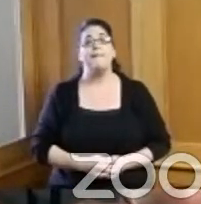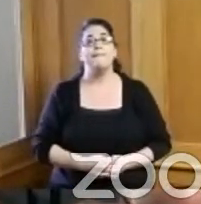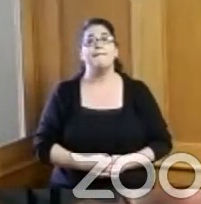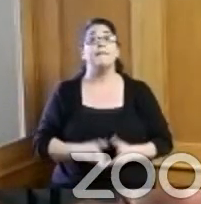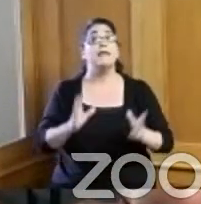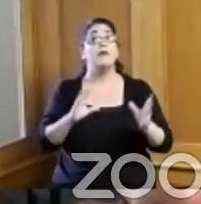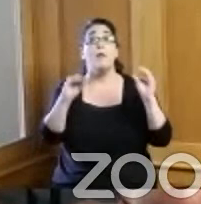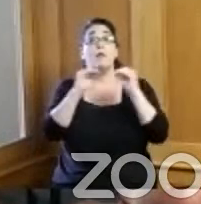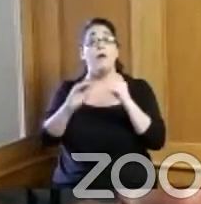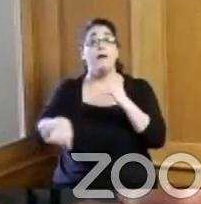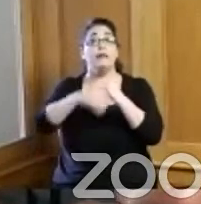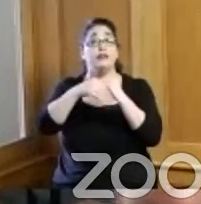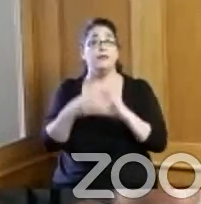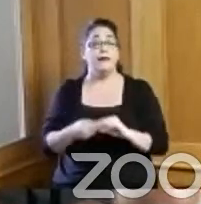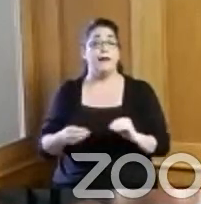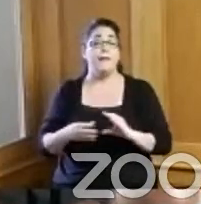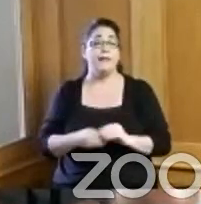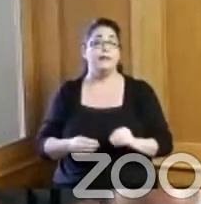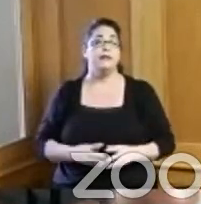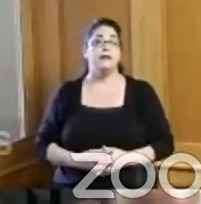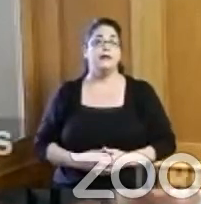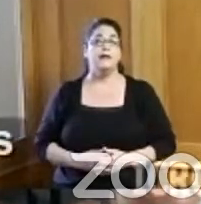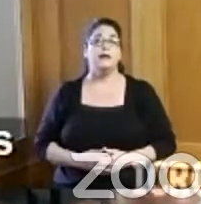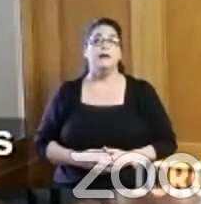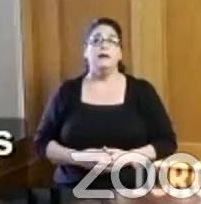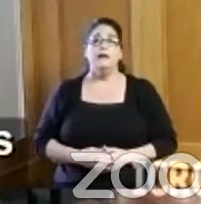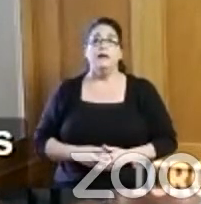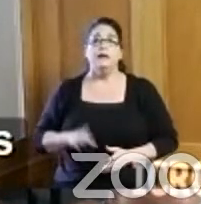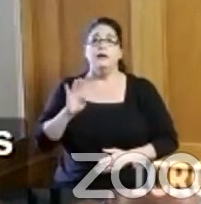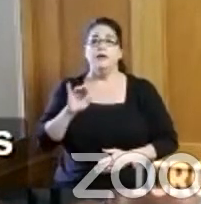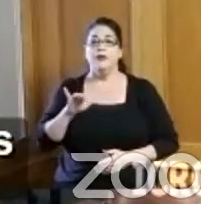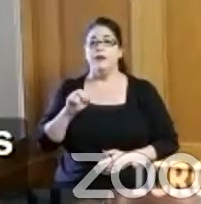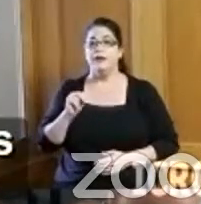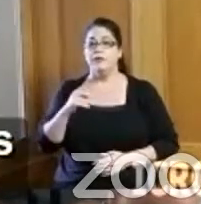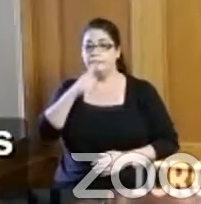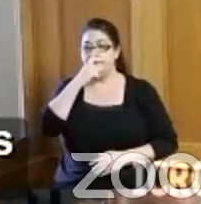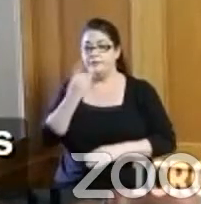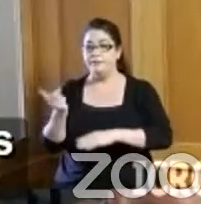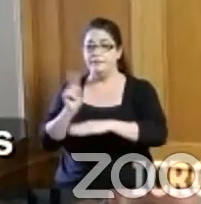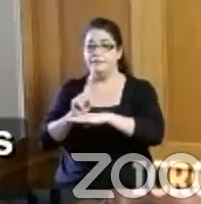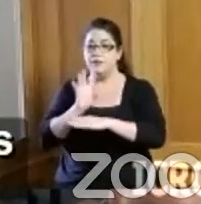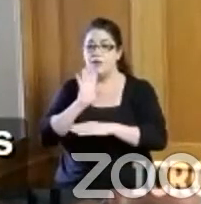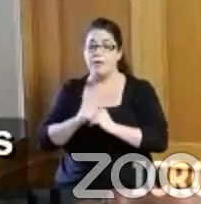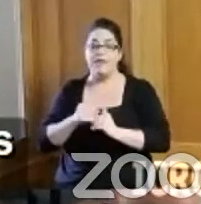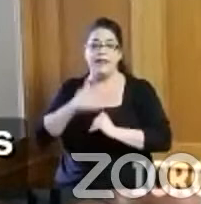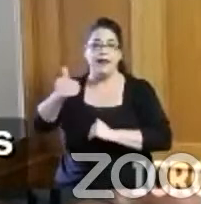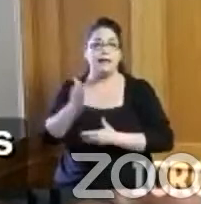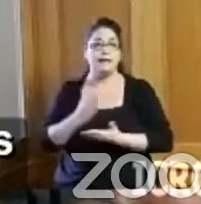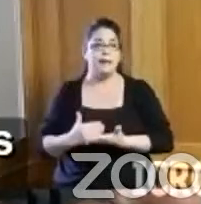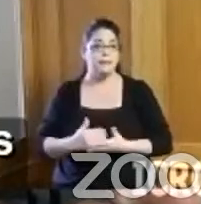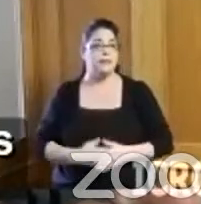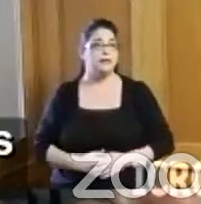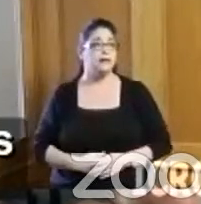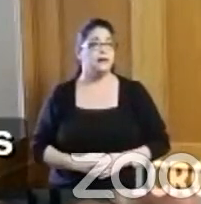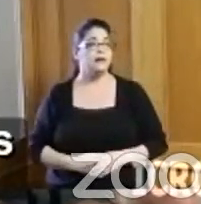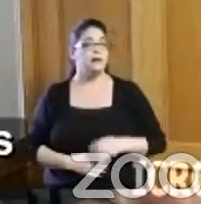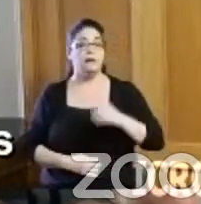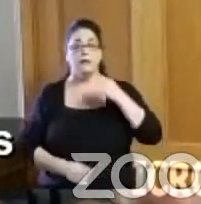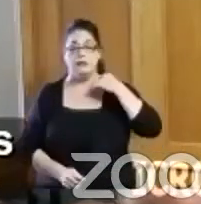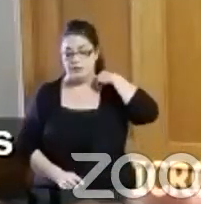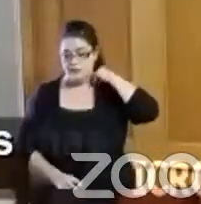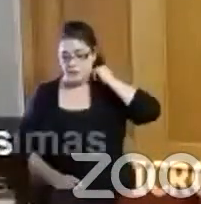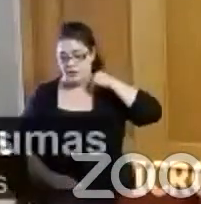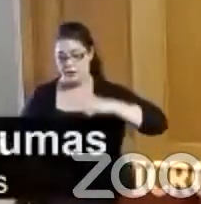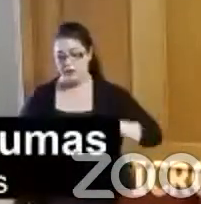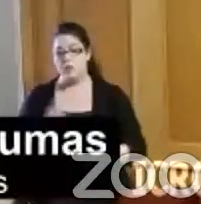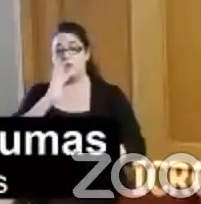additional comments. Brian, if you want to come forward and tell us what the next steps are. I did want to mention, though, as you talked about